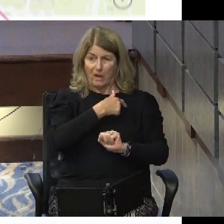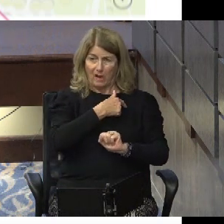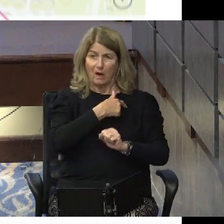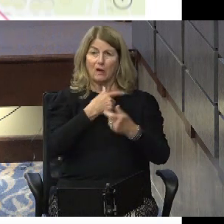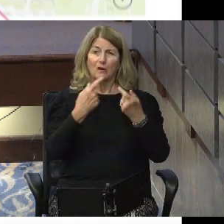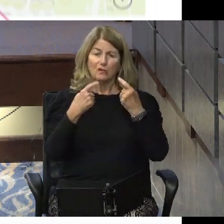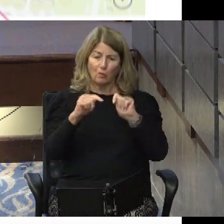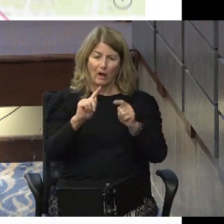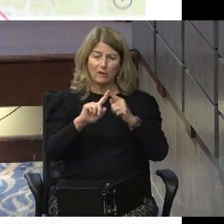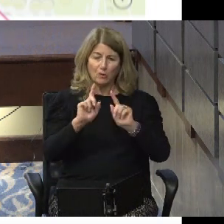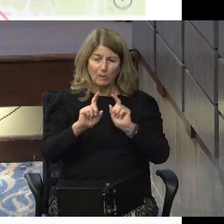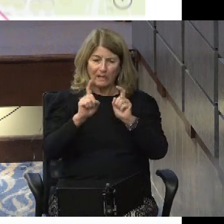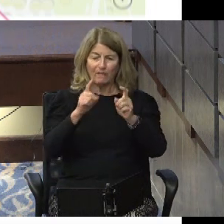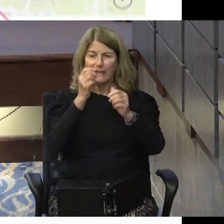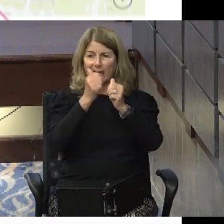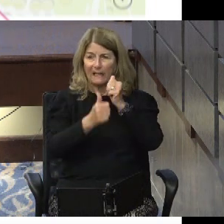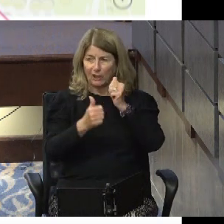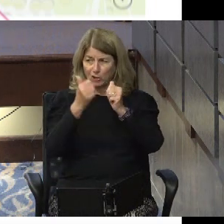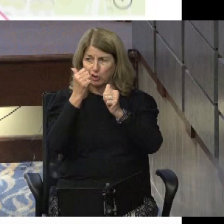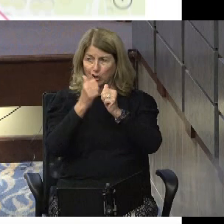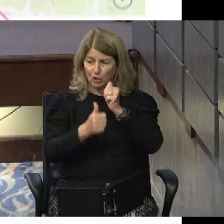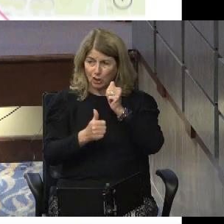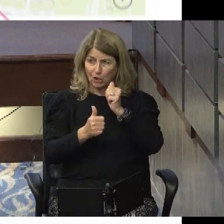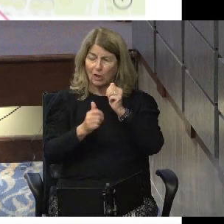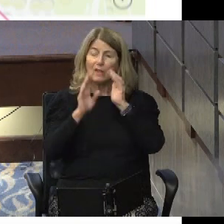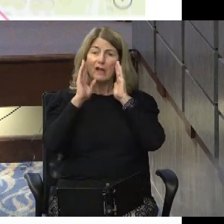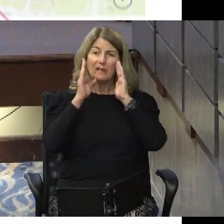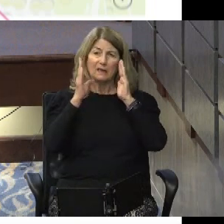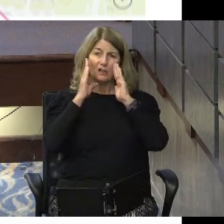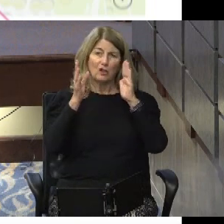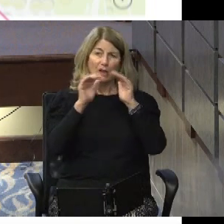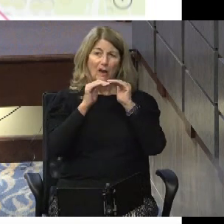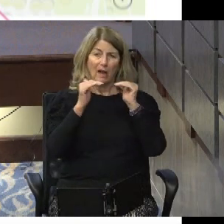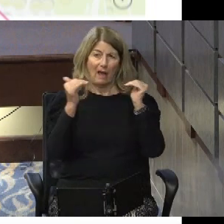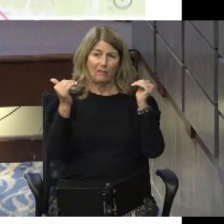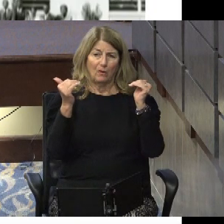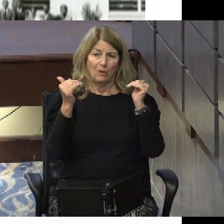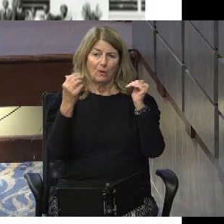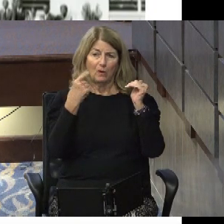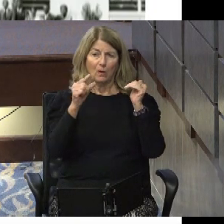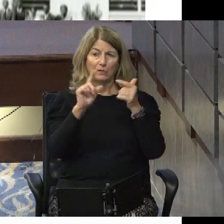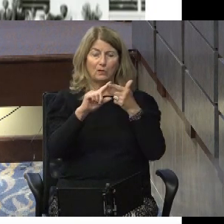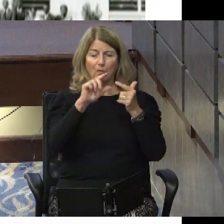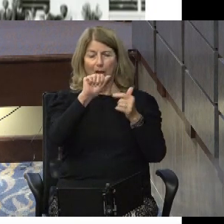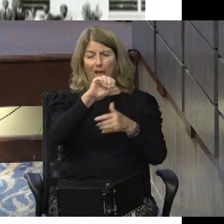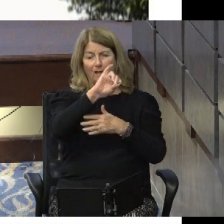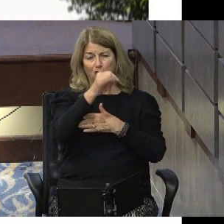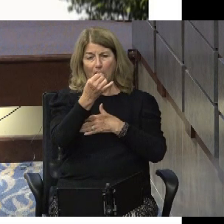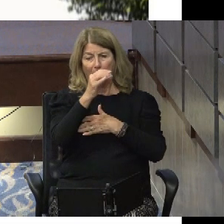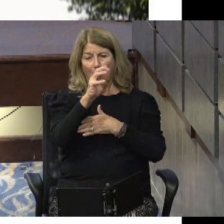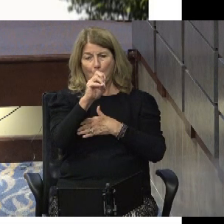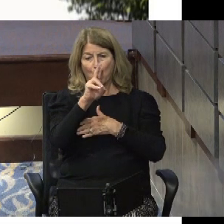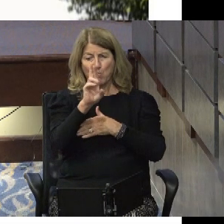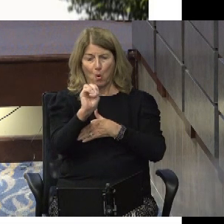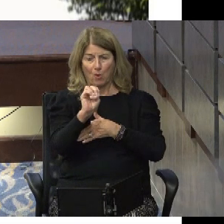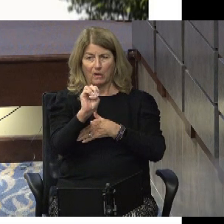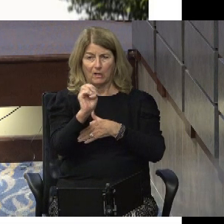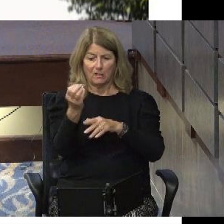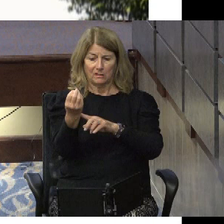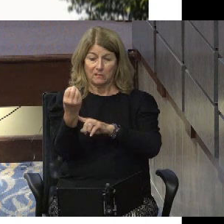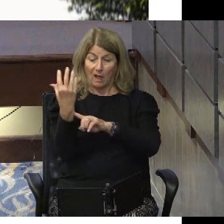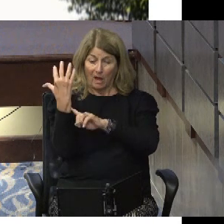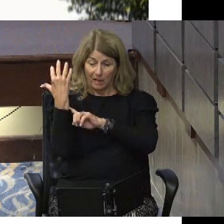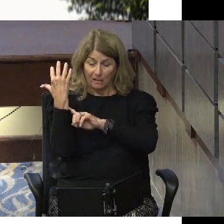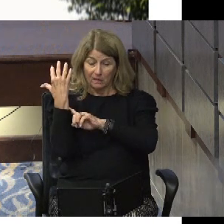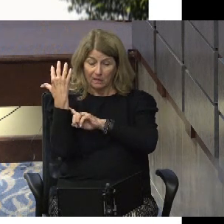give each the attention level. If you go to the A.J. Moore slide. One more.